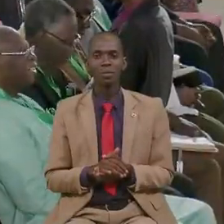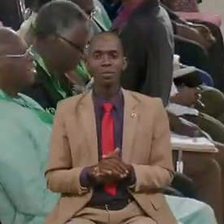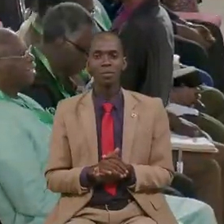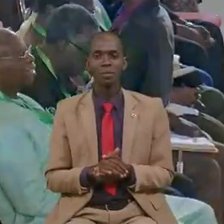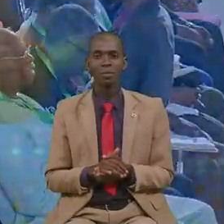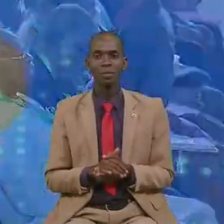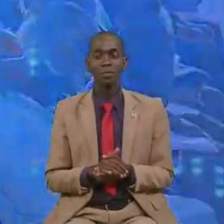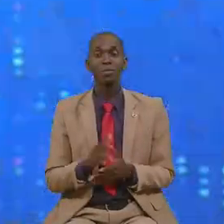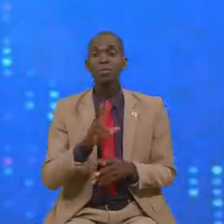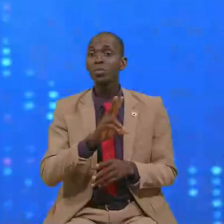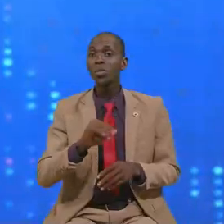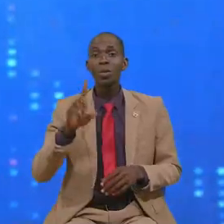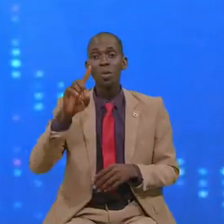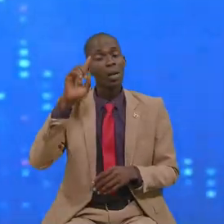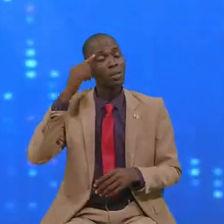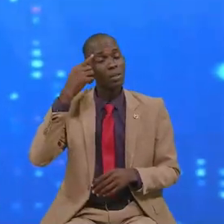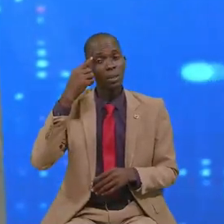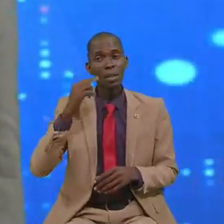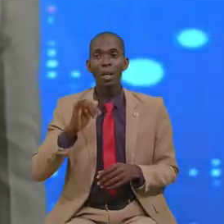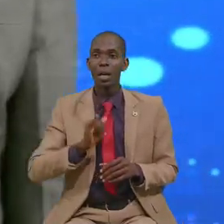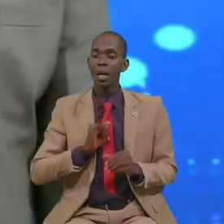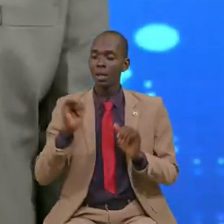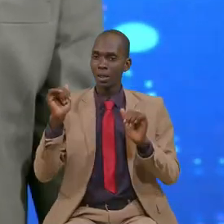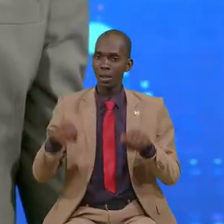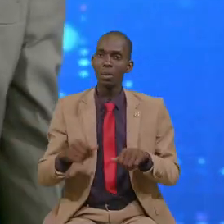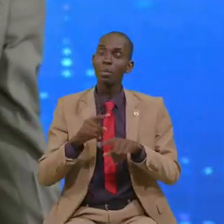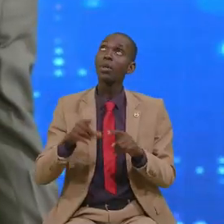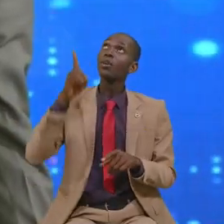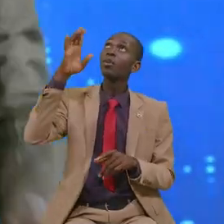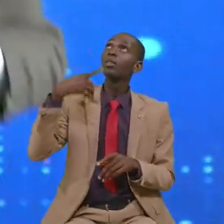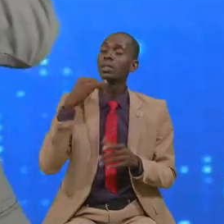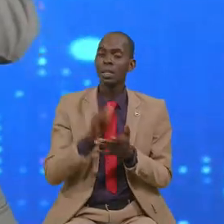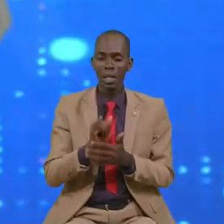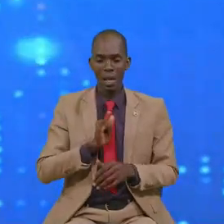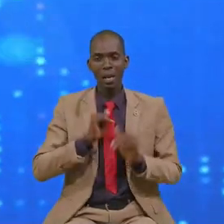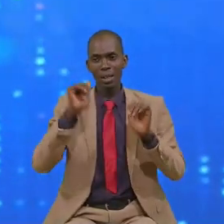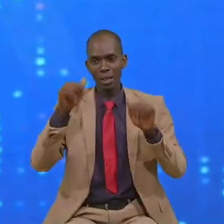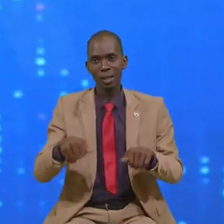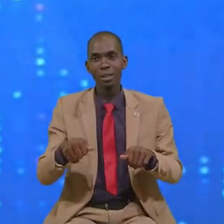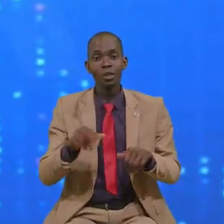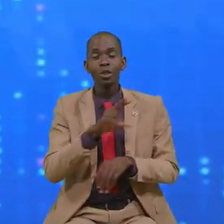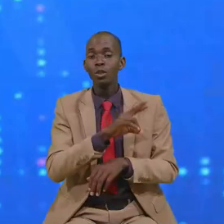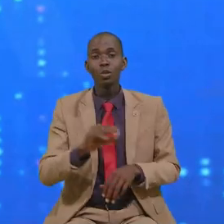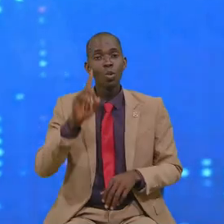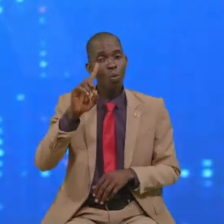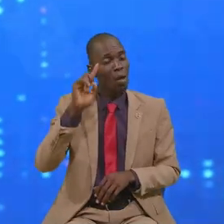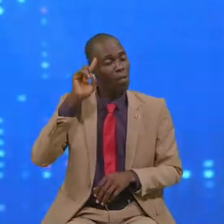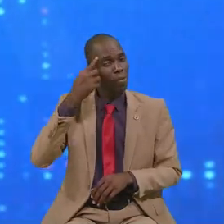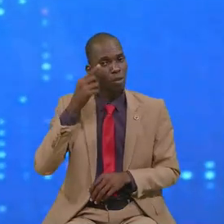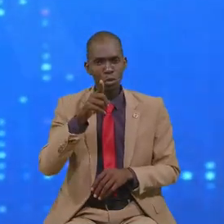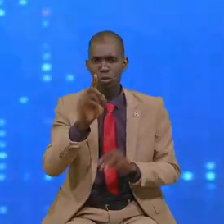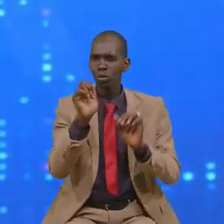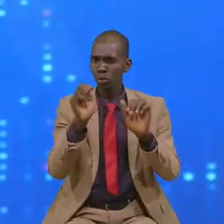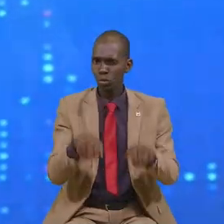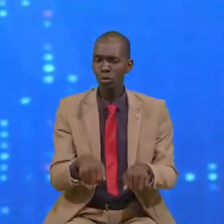Nobody thought I could, but God said I can. Nobody thought you could, but